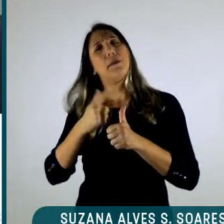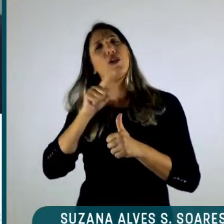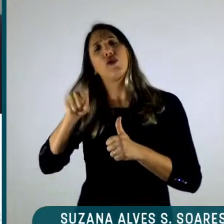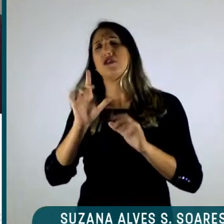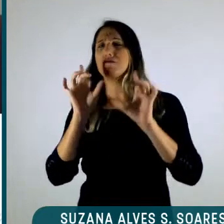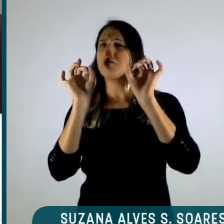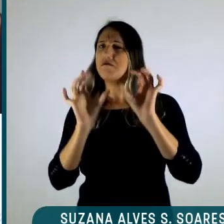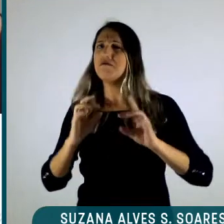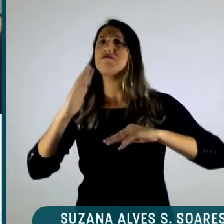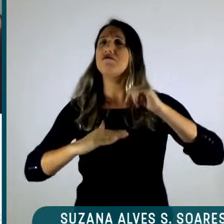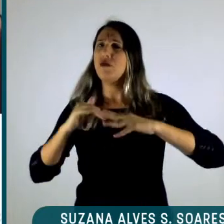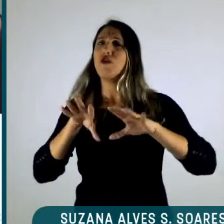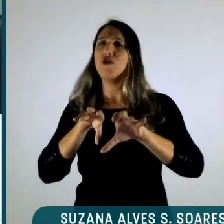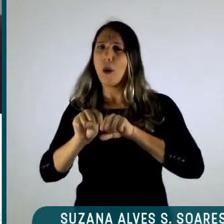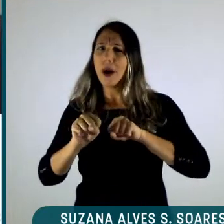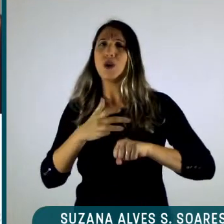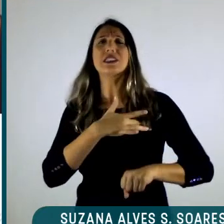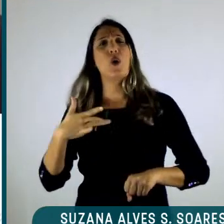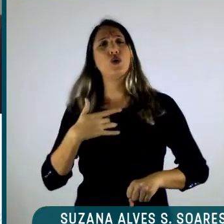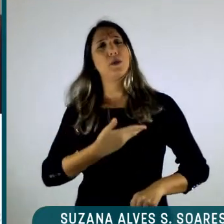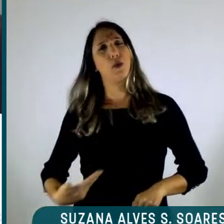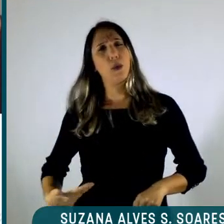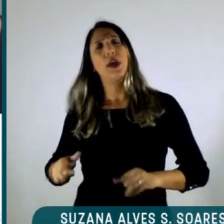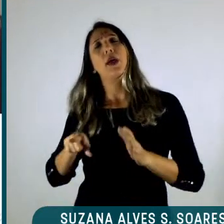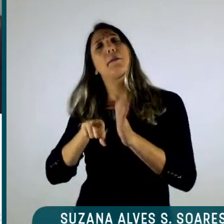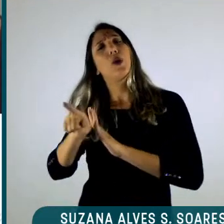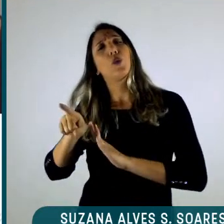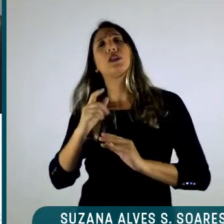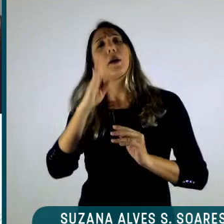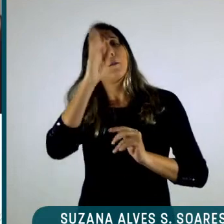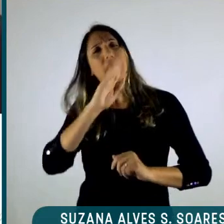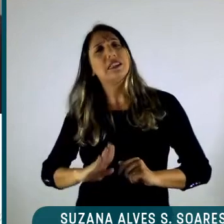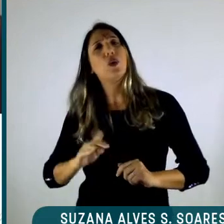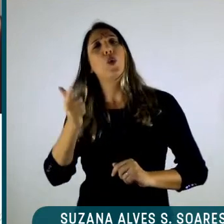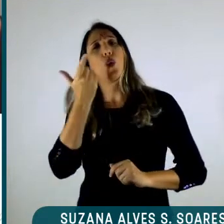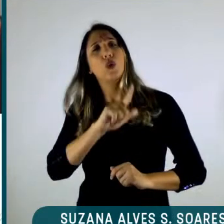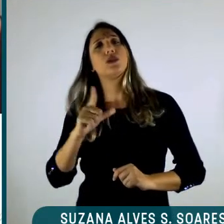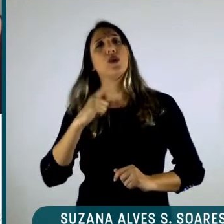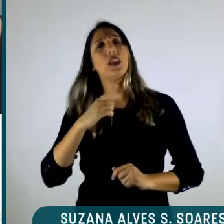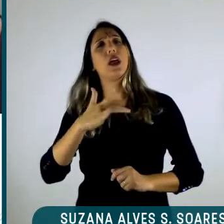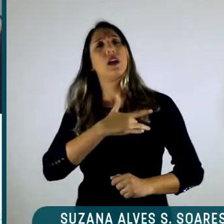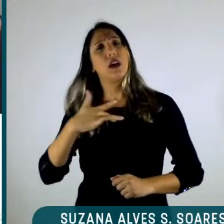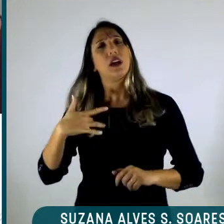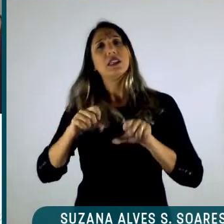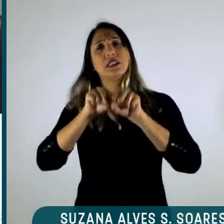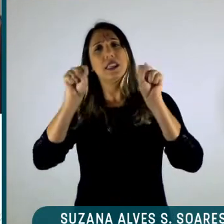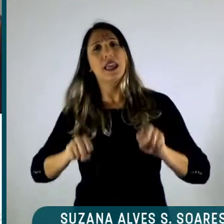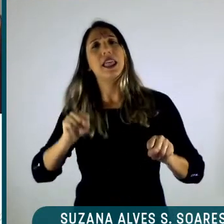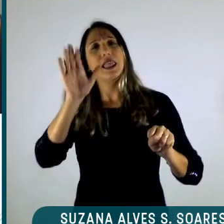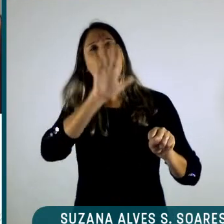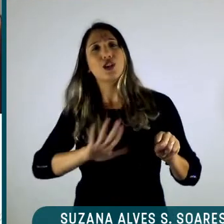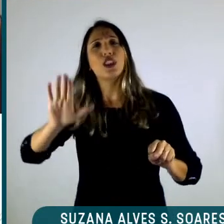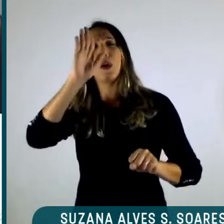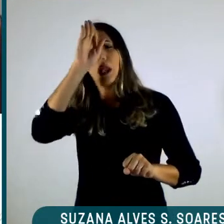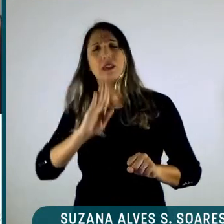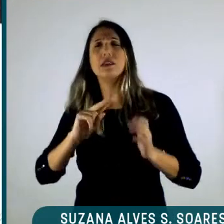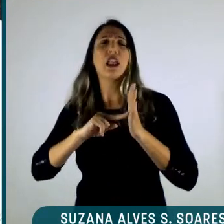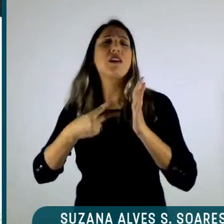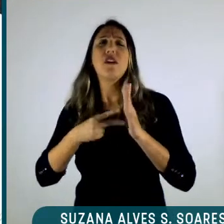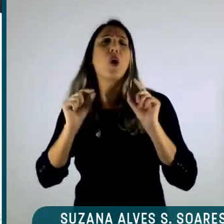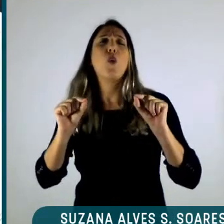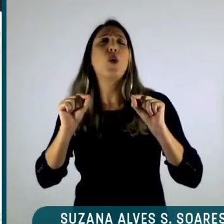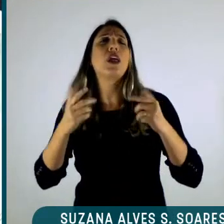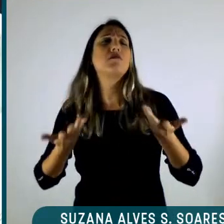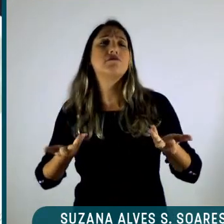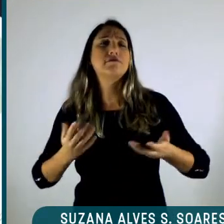of our main specialists in public health. Explain to us, please, what does it mean to Brazil to have a public, national,